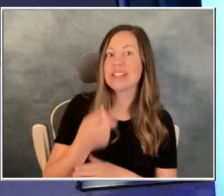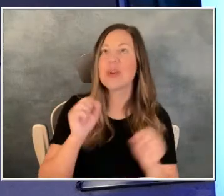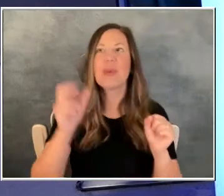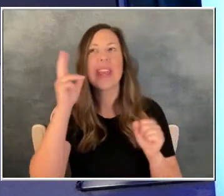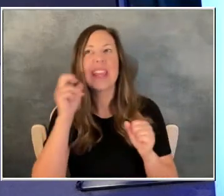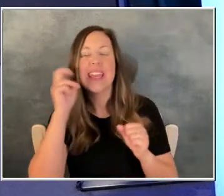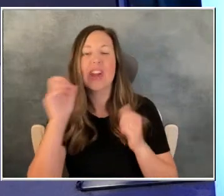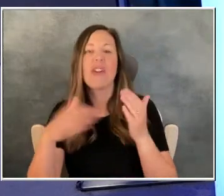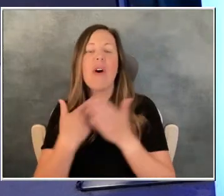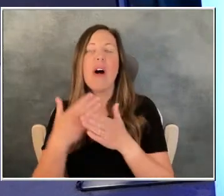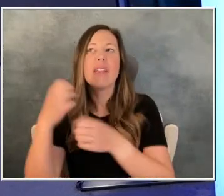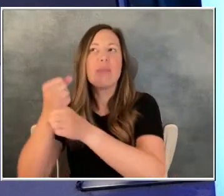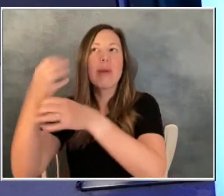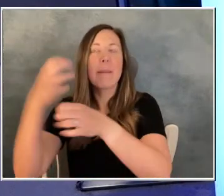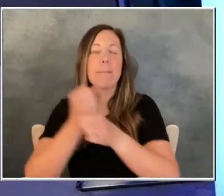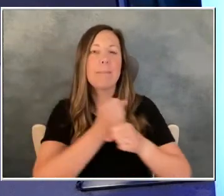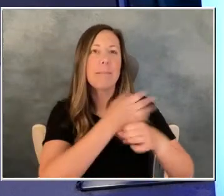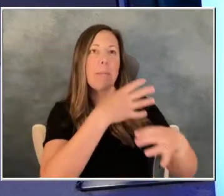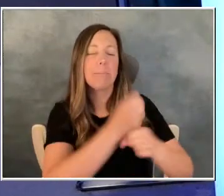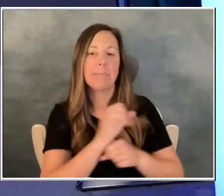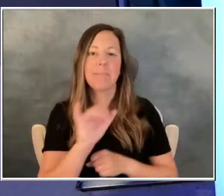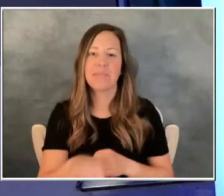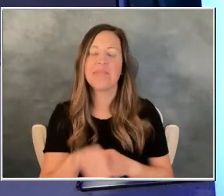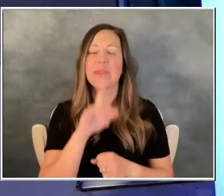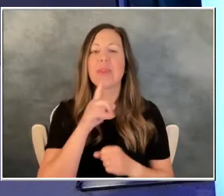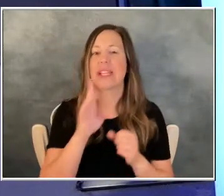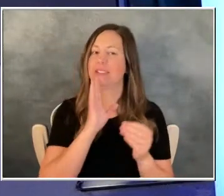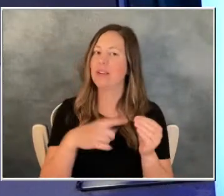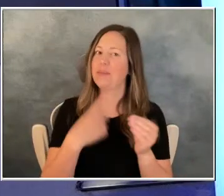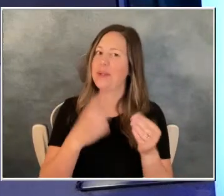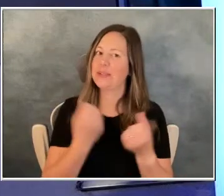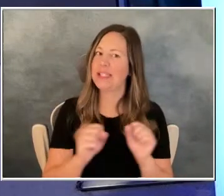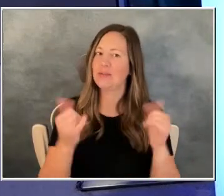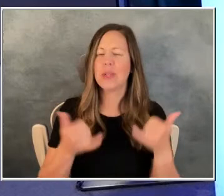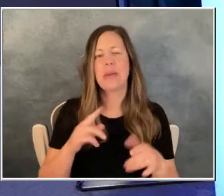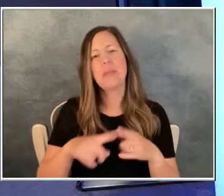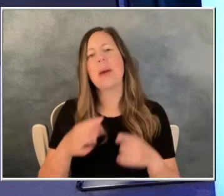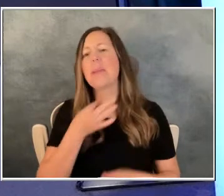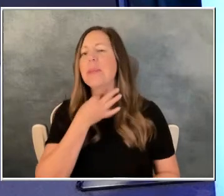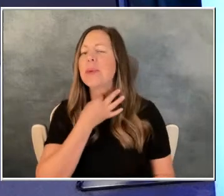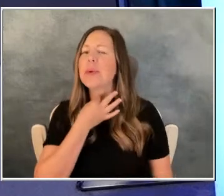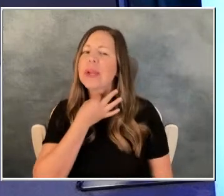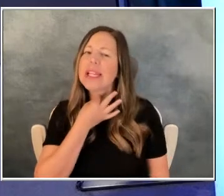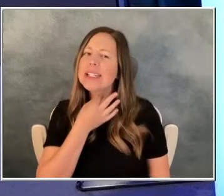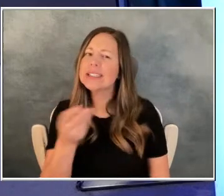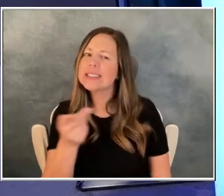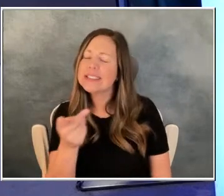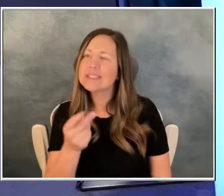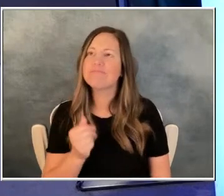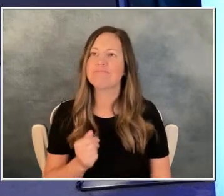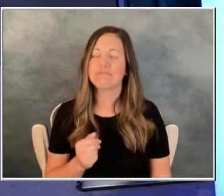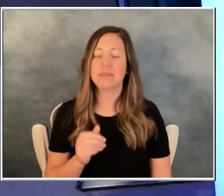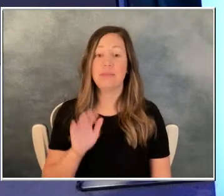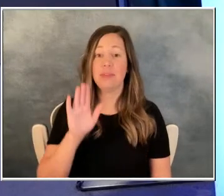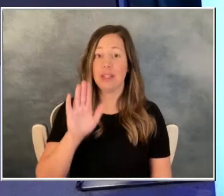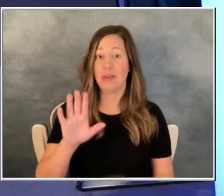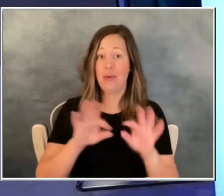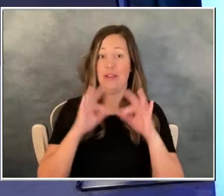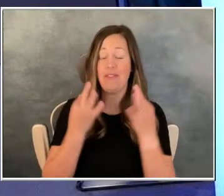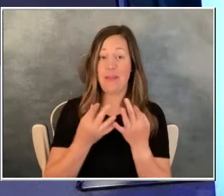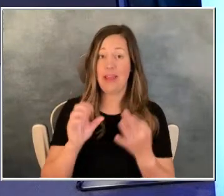we're going to talk about safety today, but I'm also curious, going to put you on the spot, Dr. Bhavsar, does your family set off their own